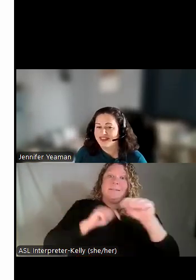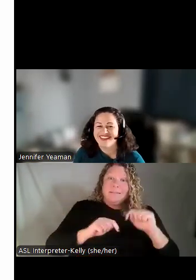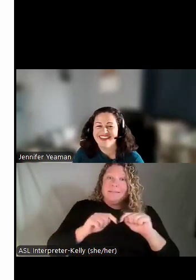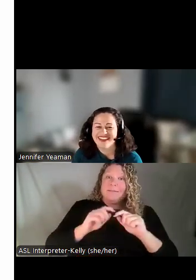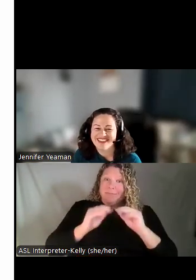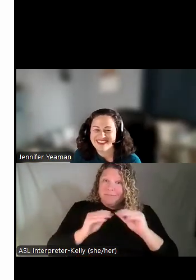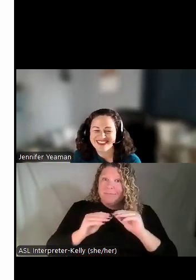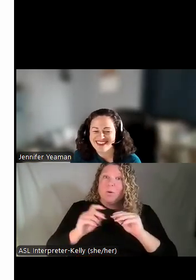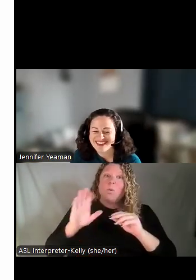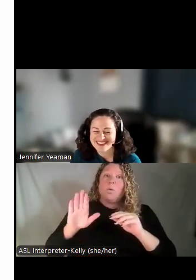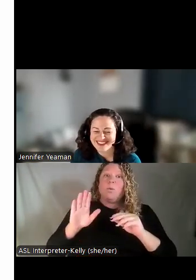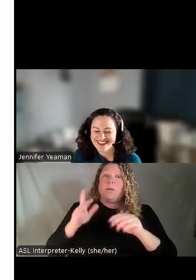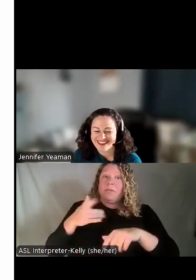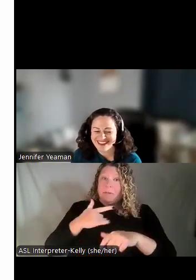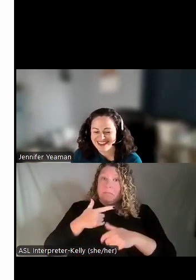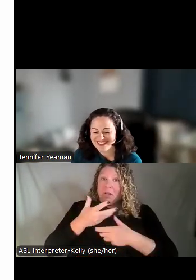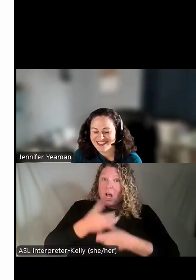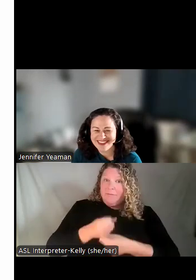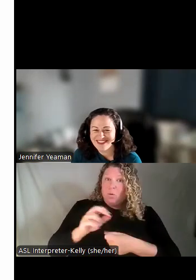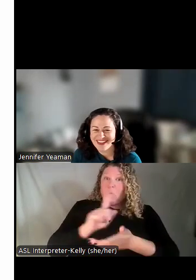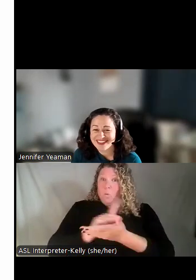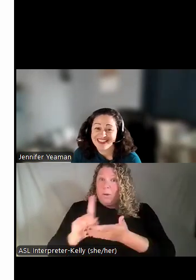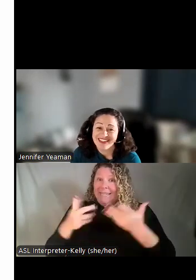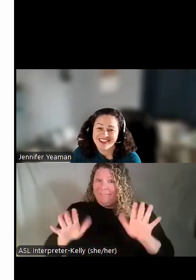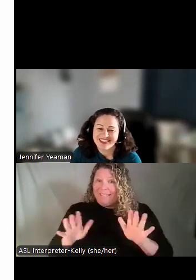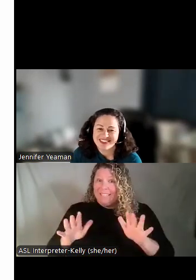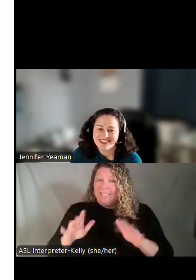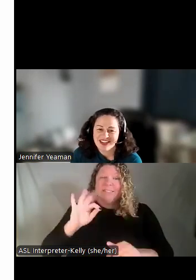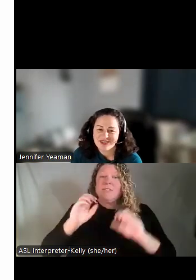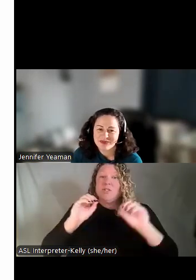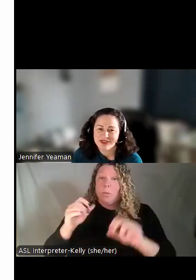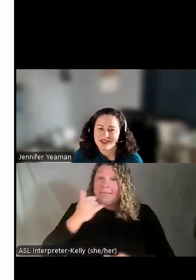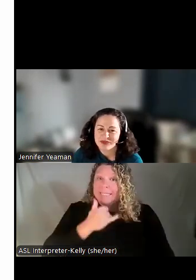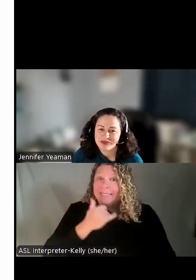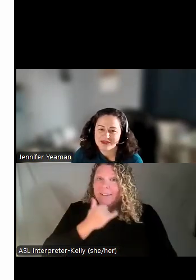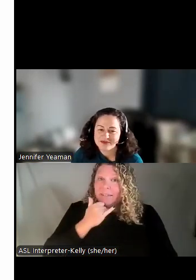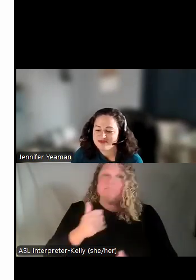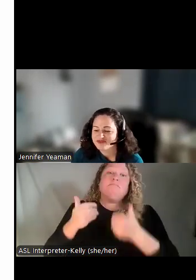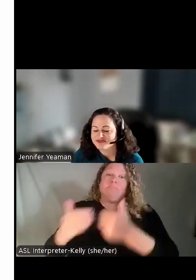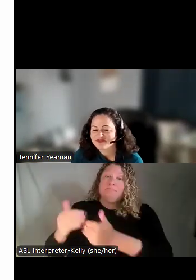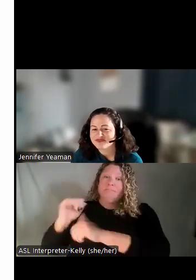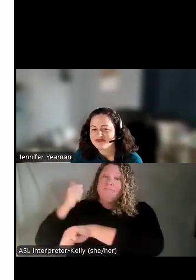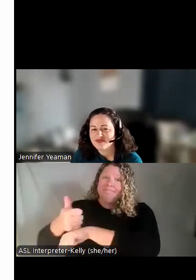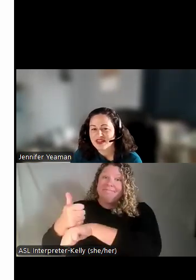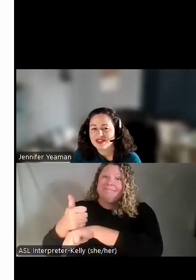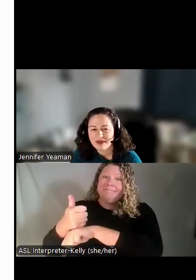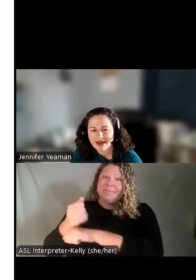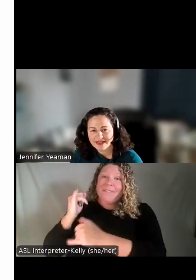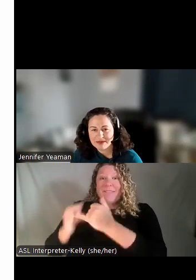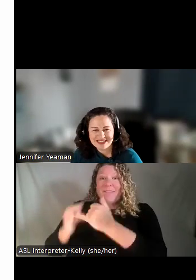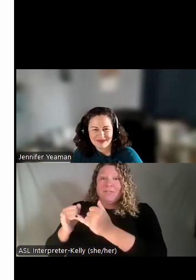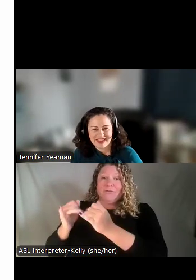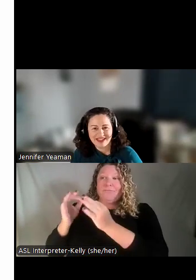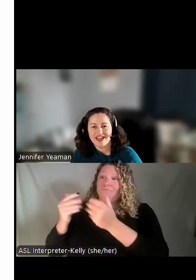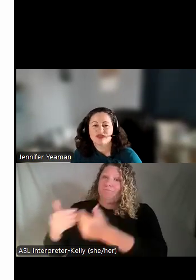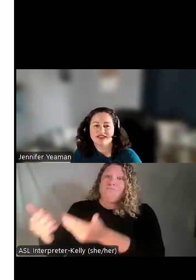up, as long as there are no defects, it's time to implement the improvement. So